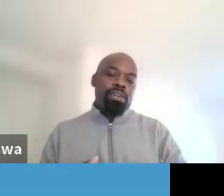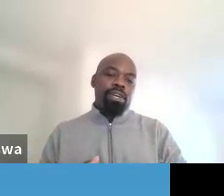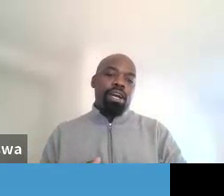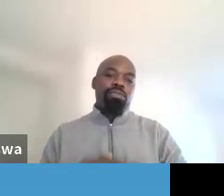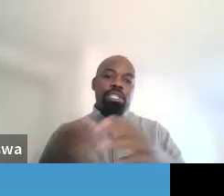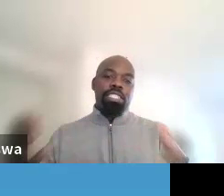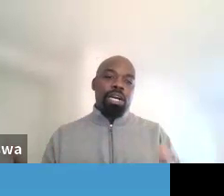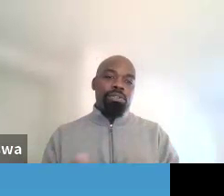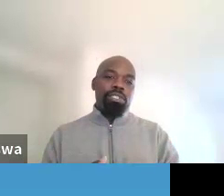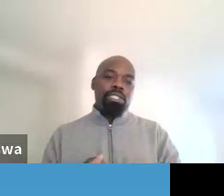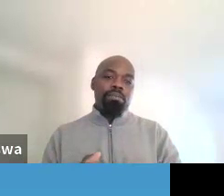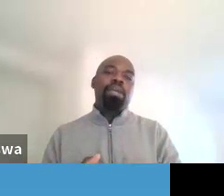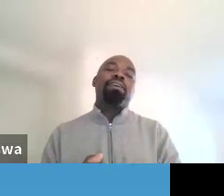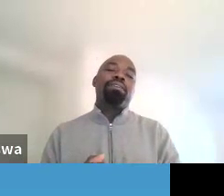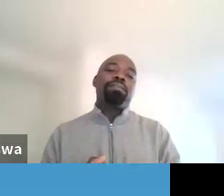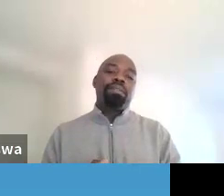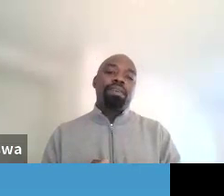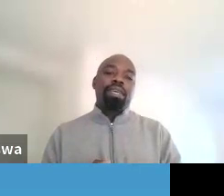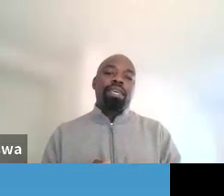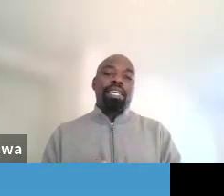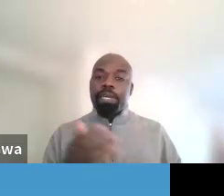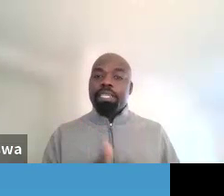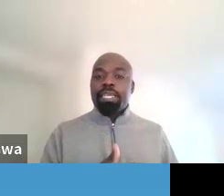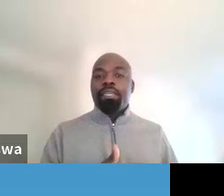letters, to reach out to your decision makers